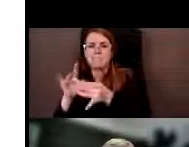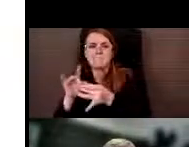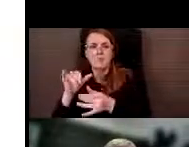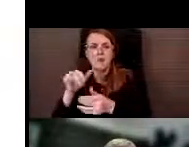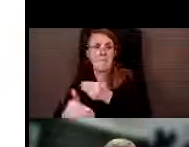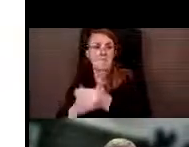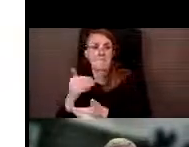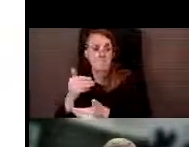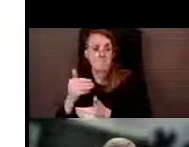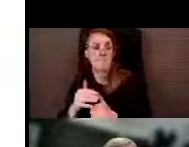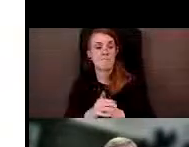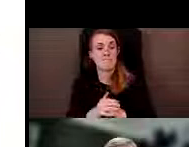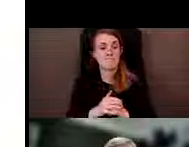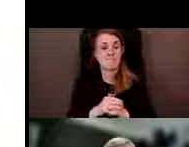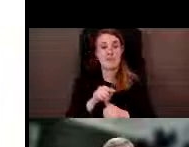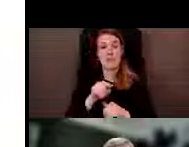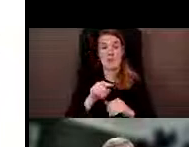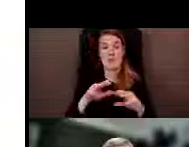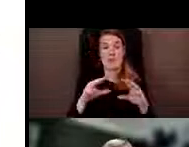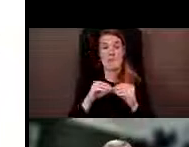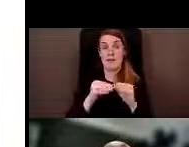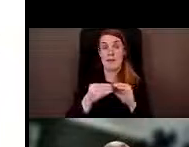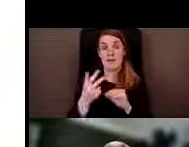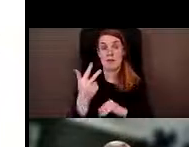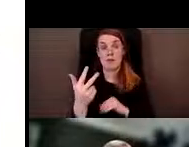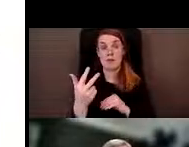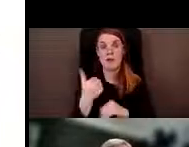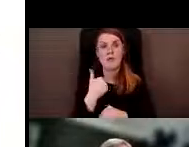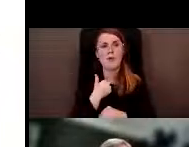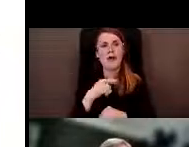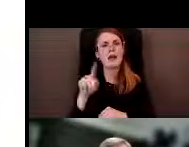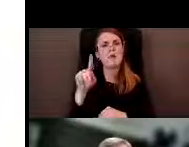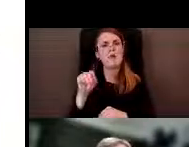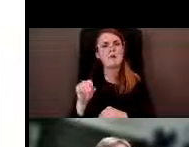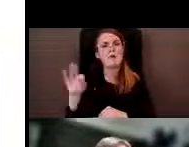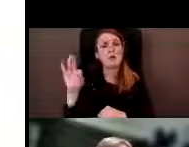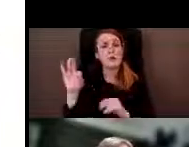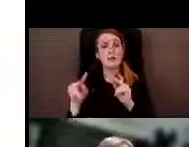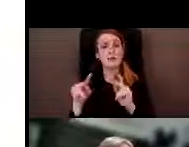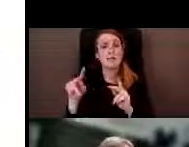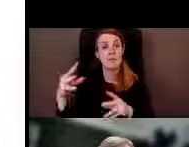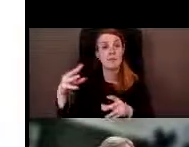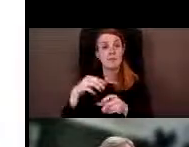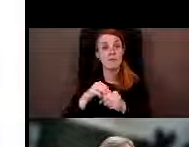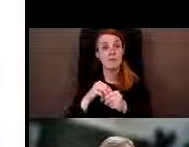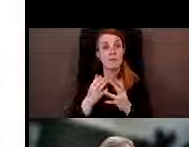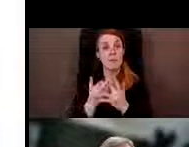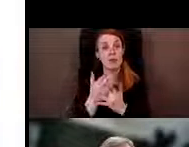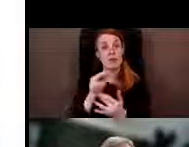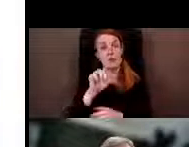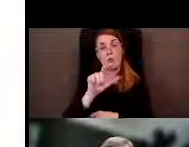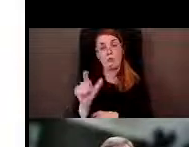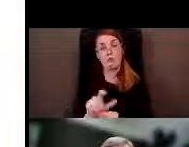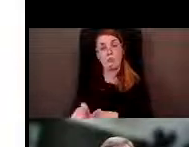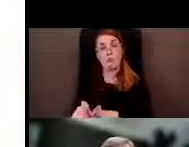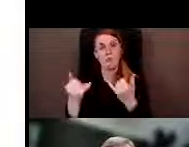So at community meeting number 3, we were fortunate to have 109 people participate by Zoom. That number has grown